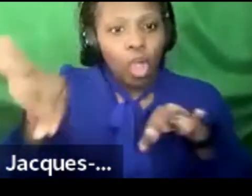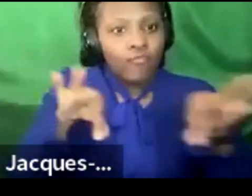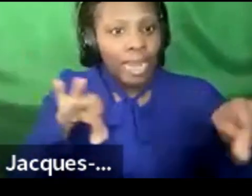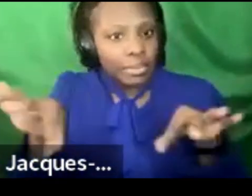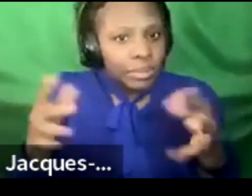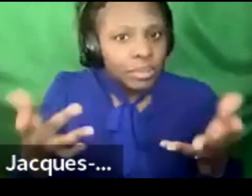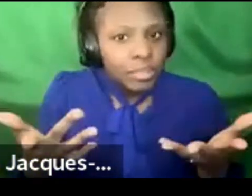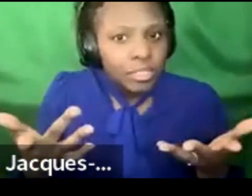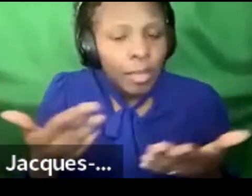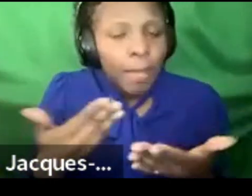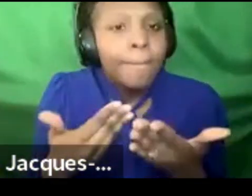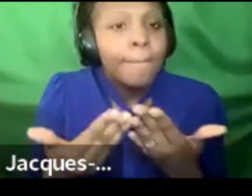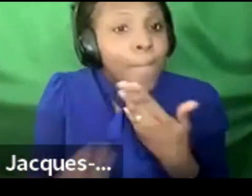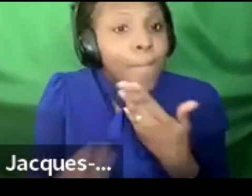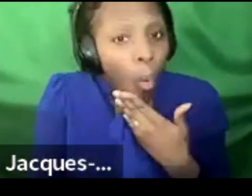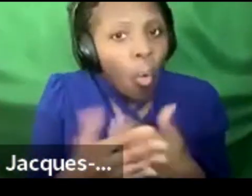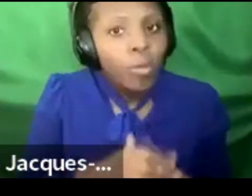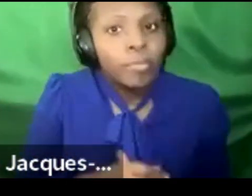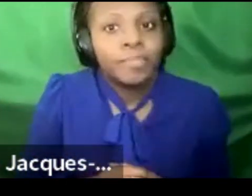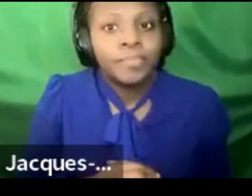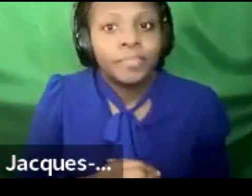directed even more.